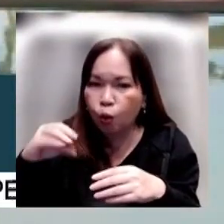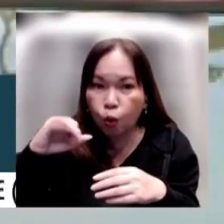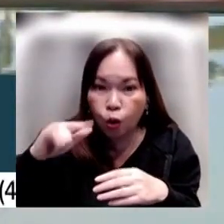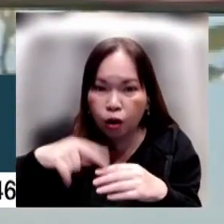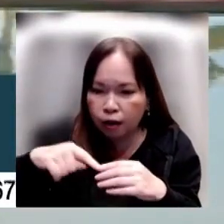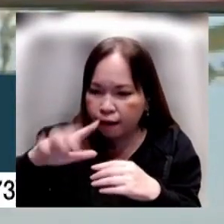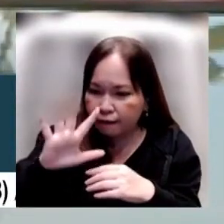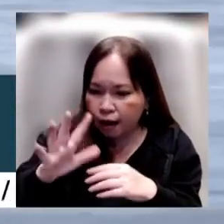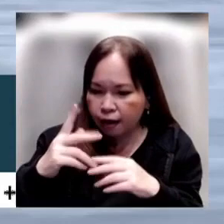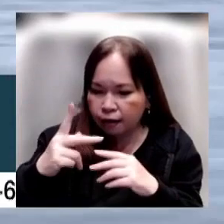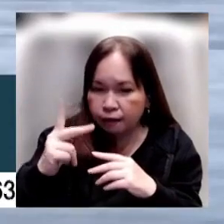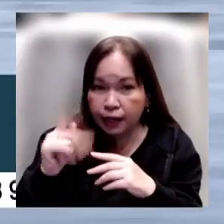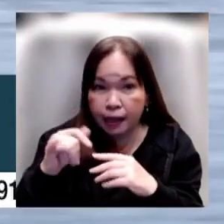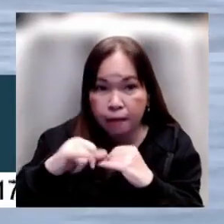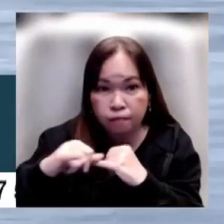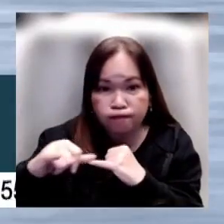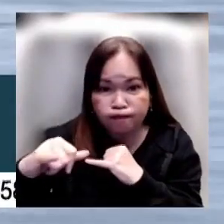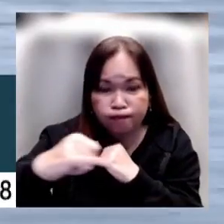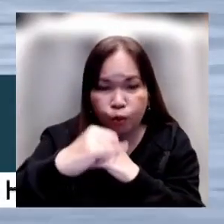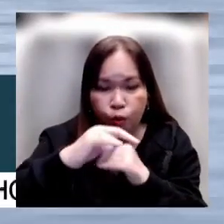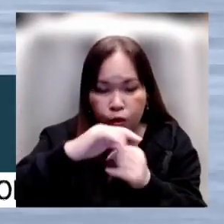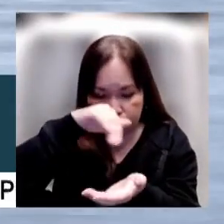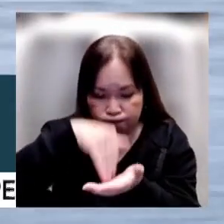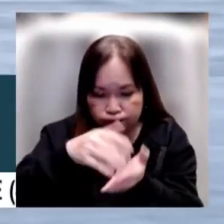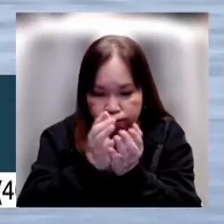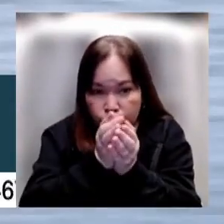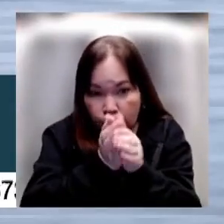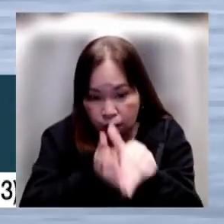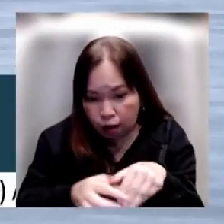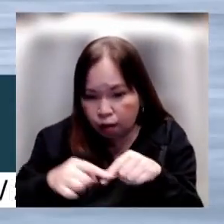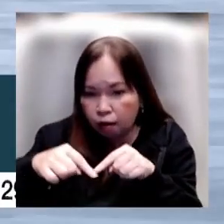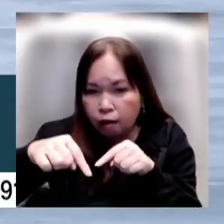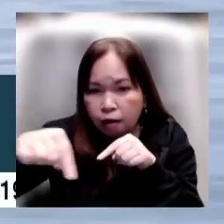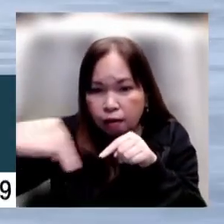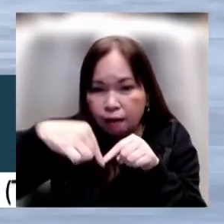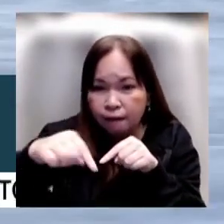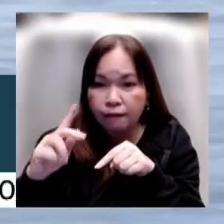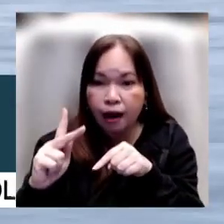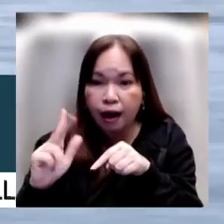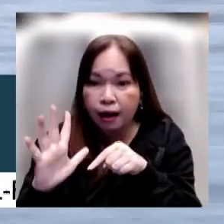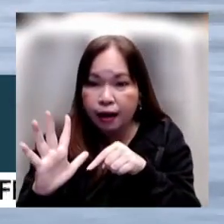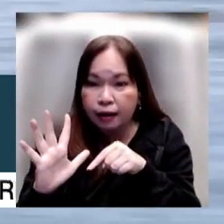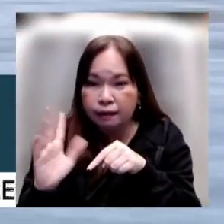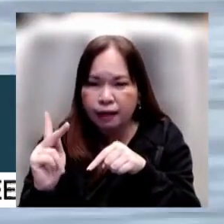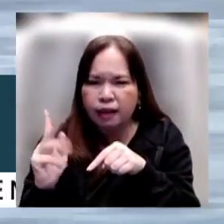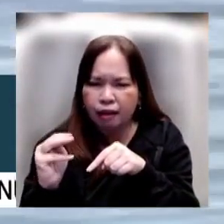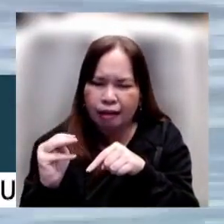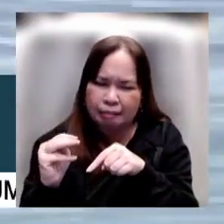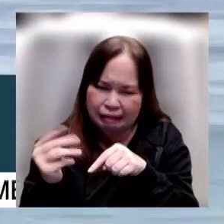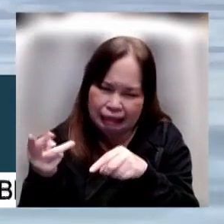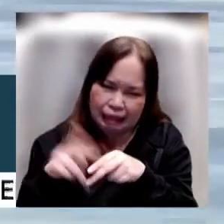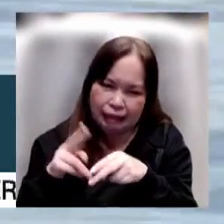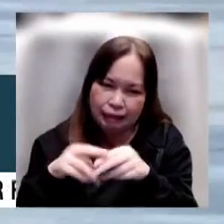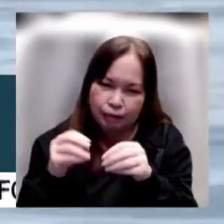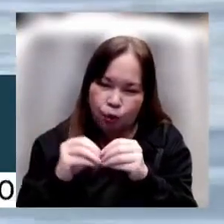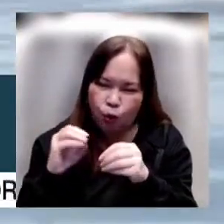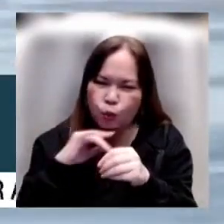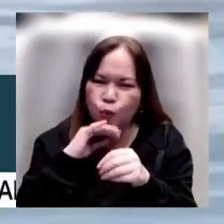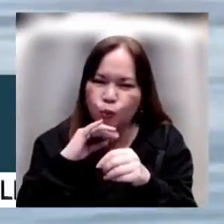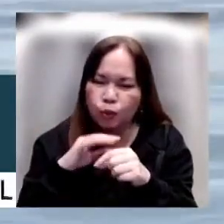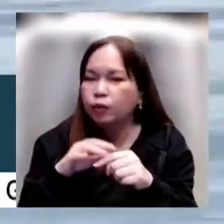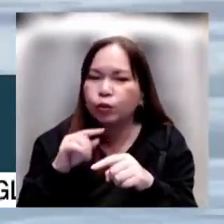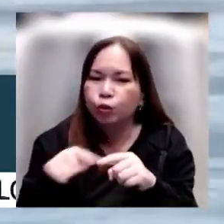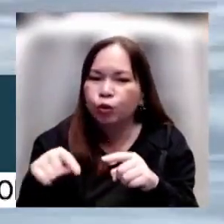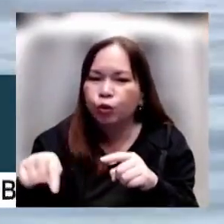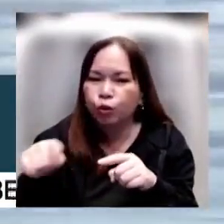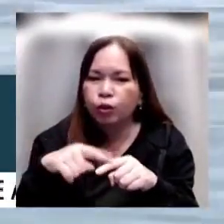where the MT Princess Empress sank. Along with this, Governor Dulor also announced that the ban on water and sport activities in the waters